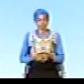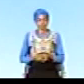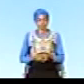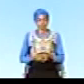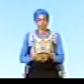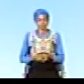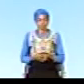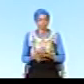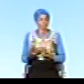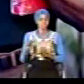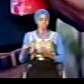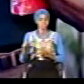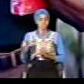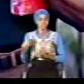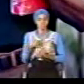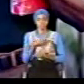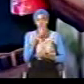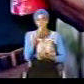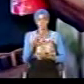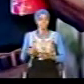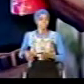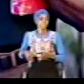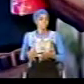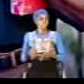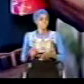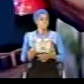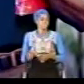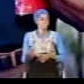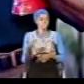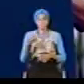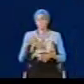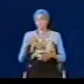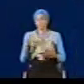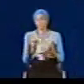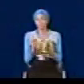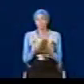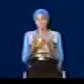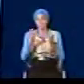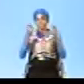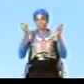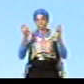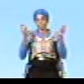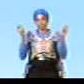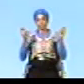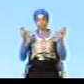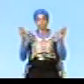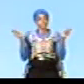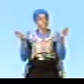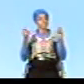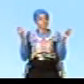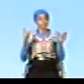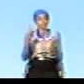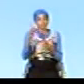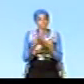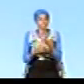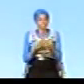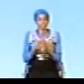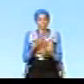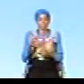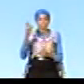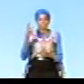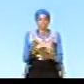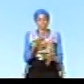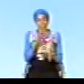Yes, we are still celebrating 1 year of the faithfulness of God in the